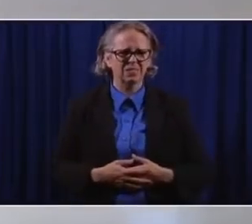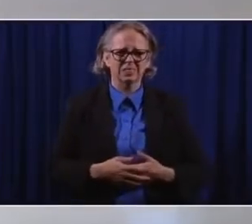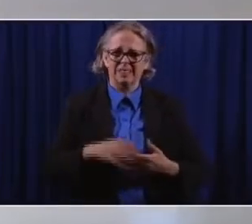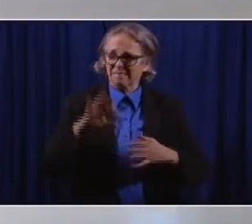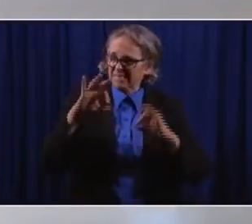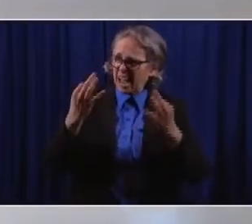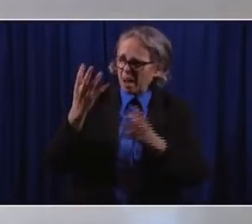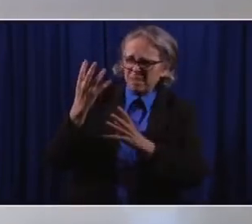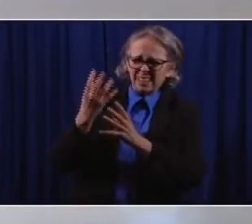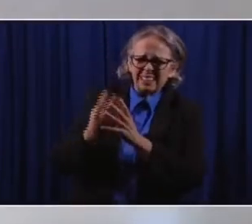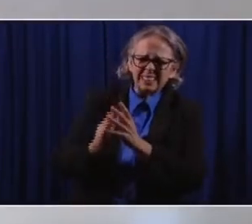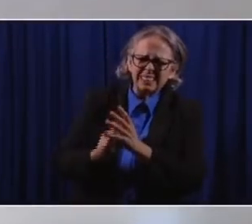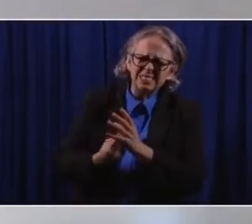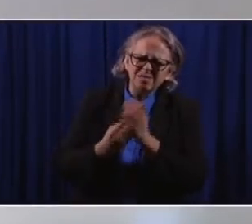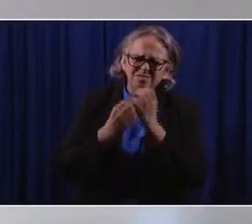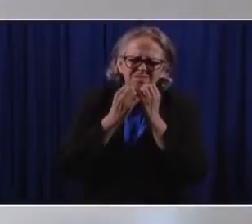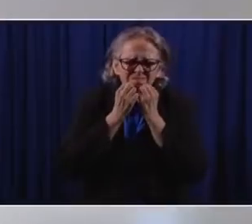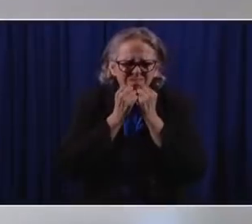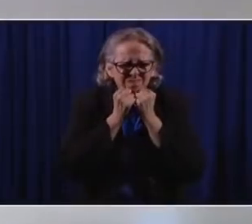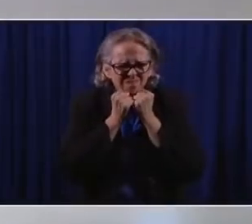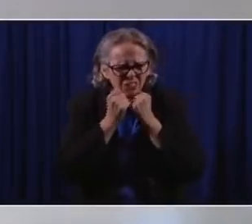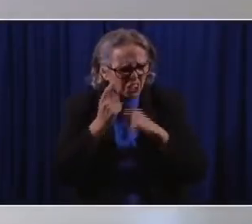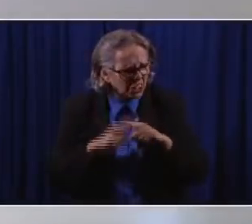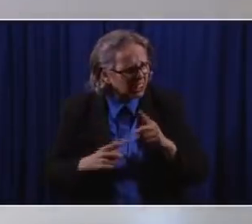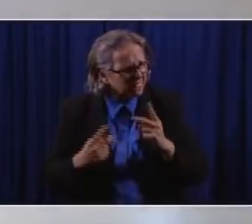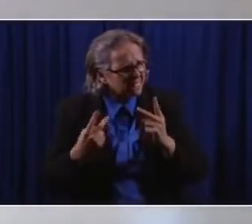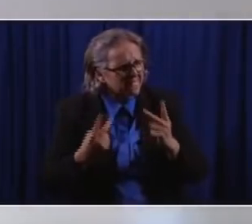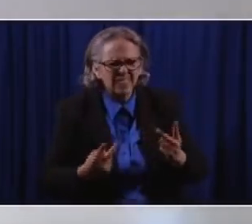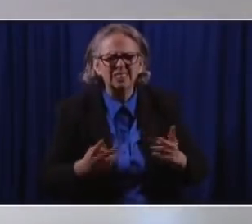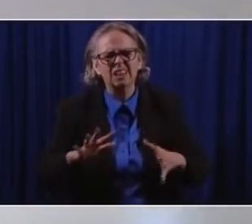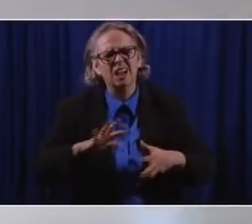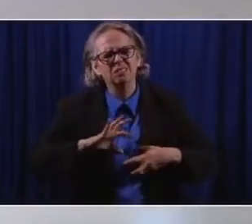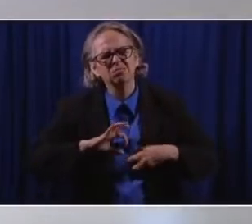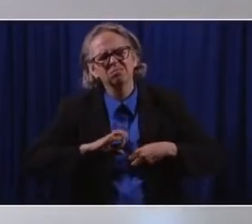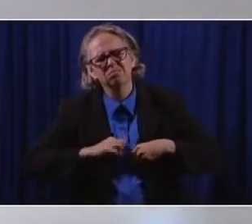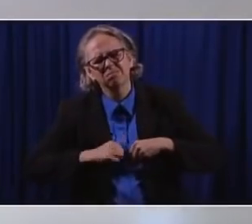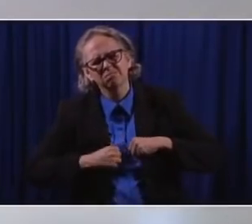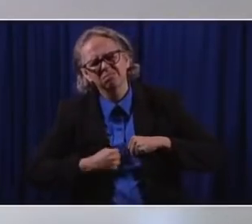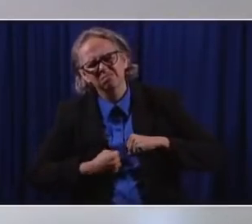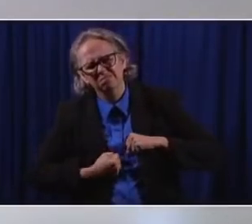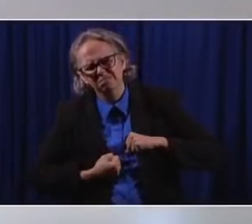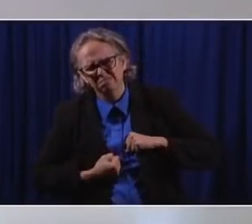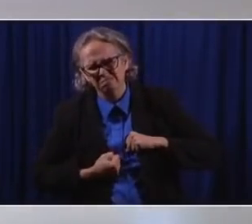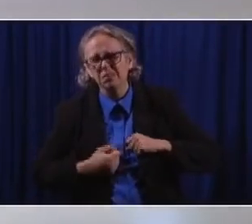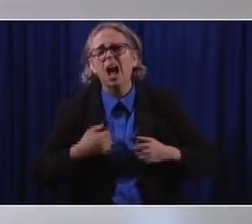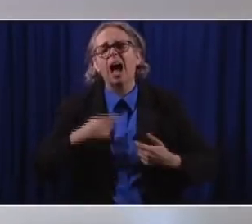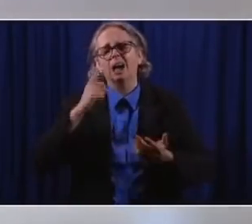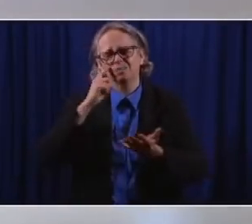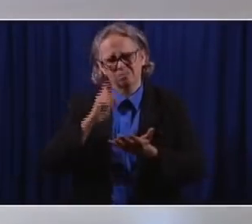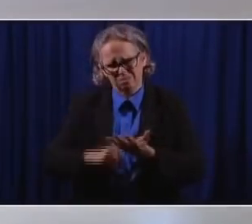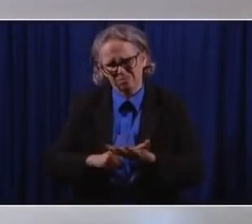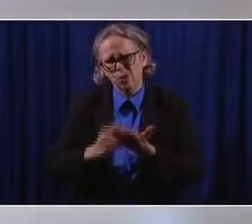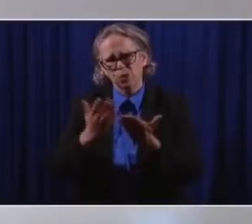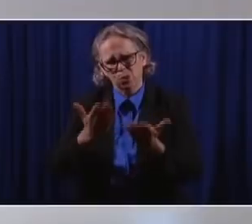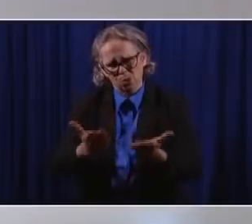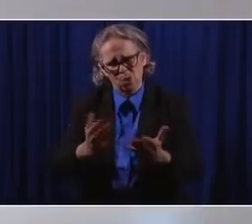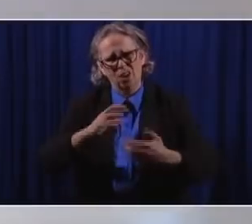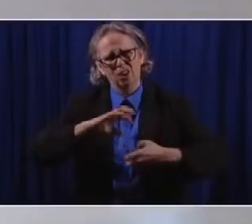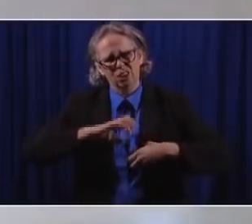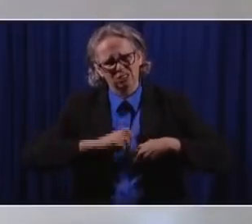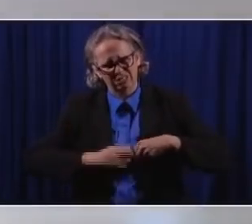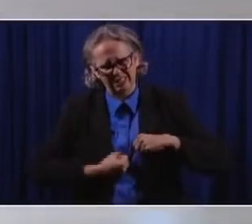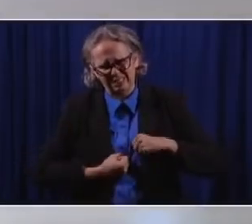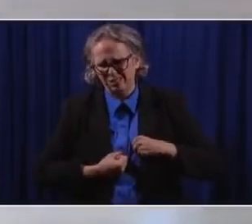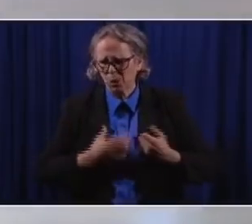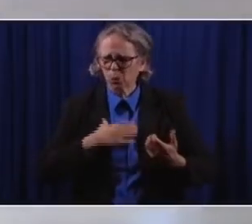in visitation, we sadly and humbly acknowledge your grief. And we wish, like all of you, that things were different. As the governor